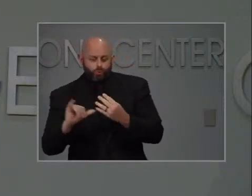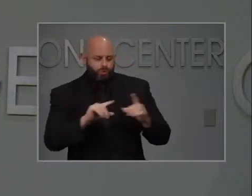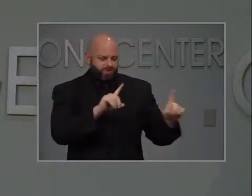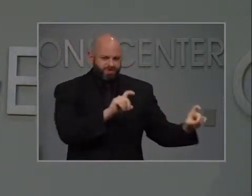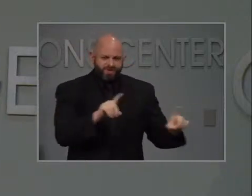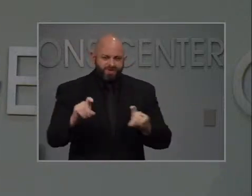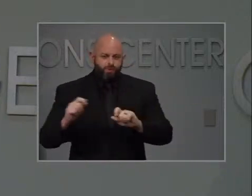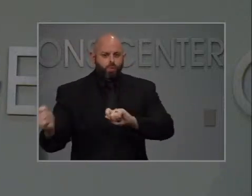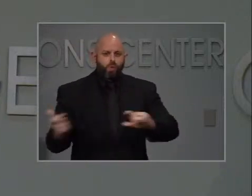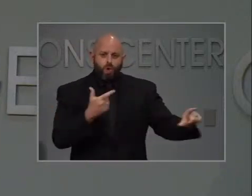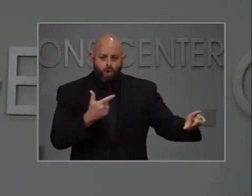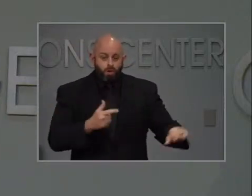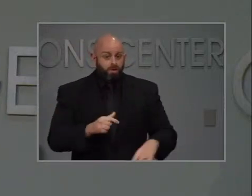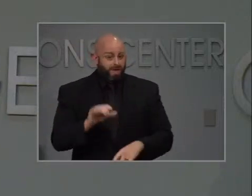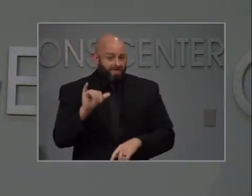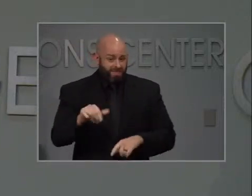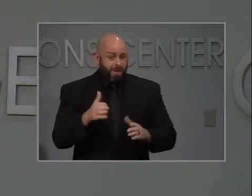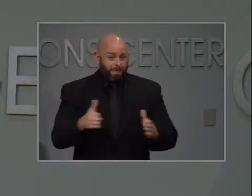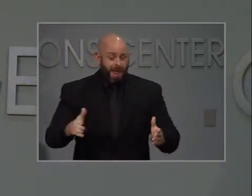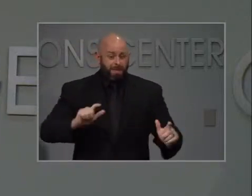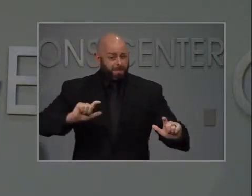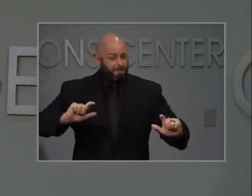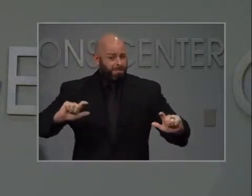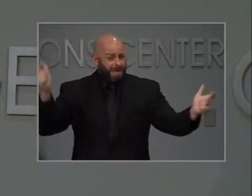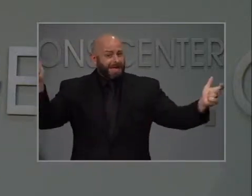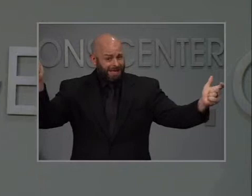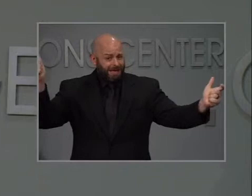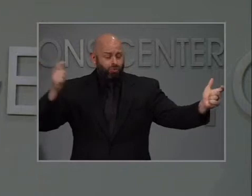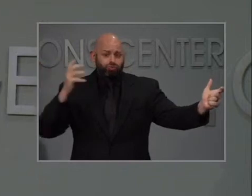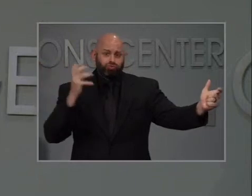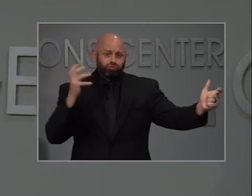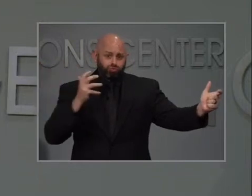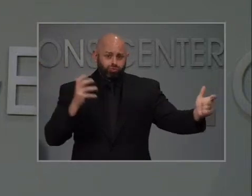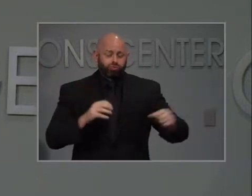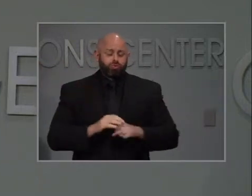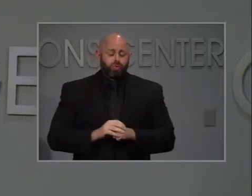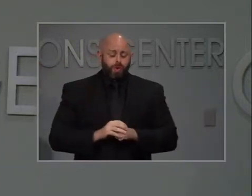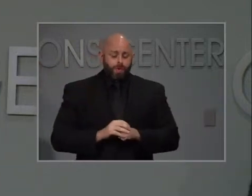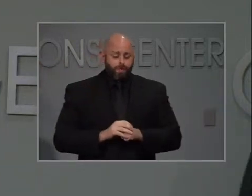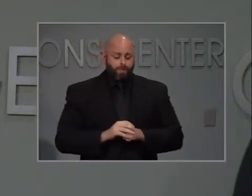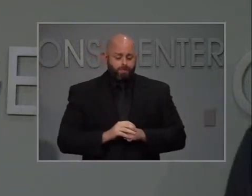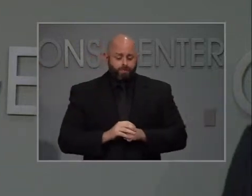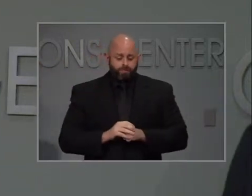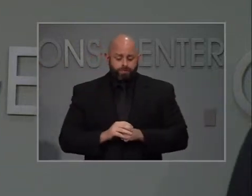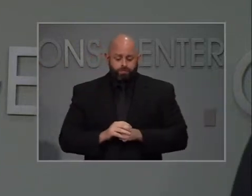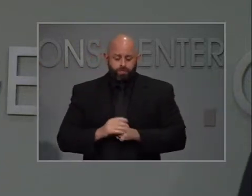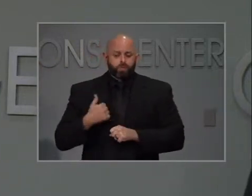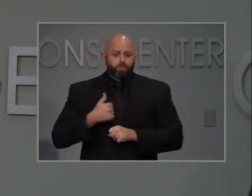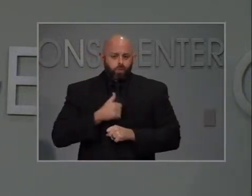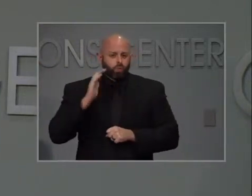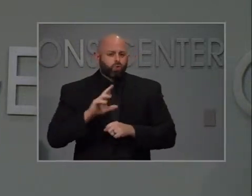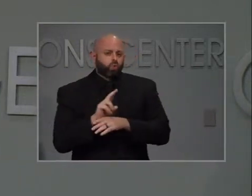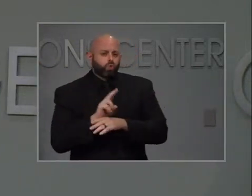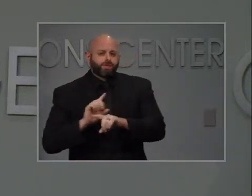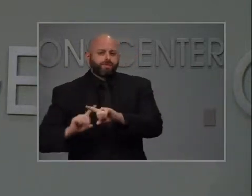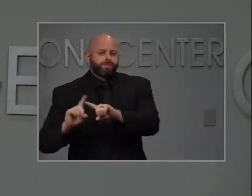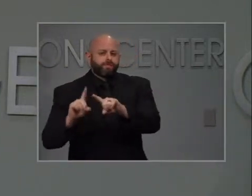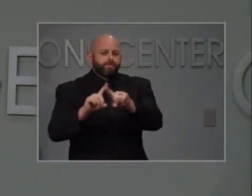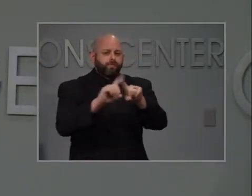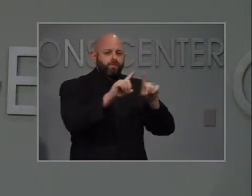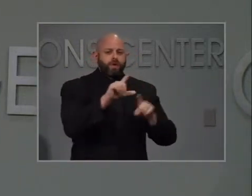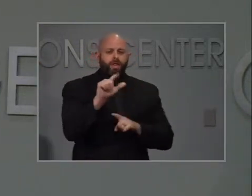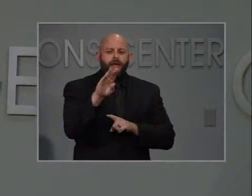It is a very comprehensive plan based on laboratory clinical testing opportunities throughout the